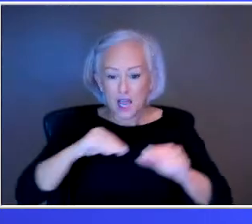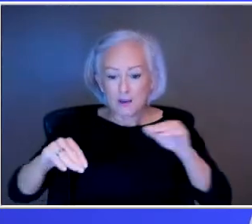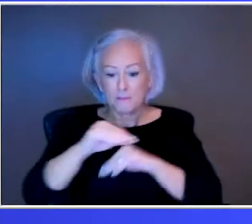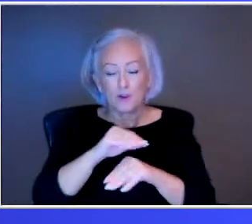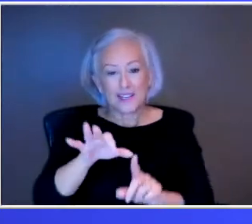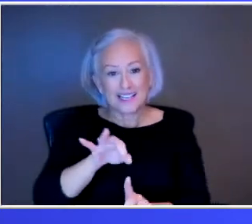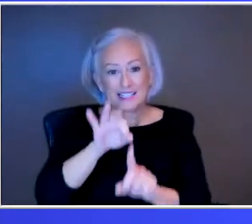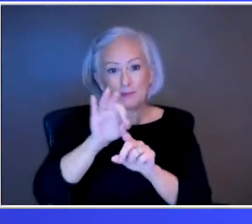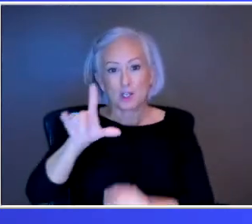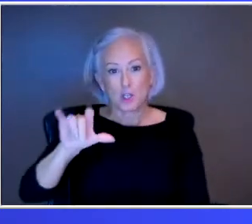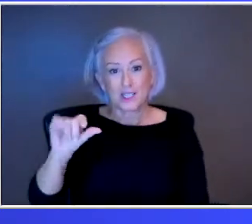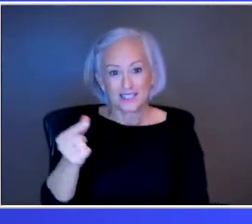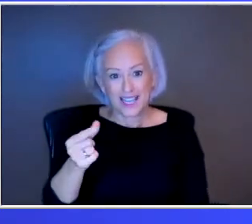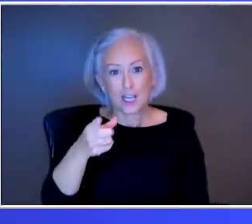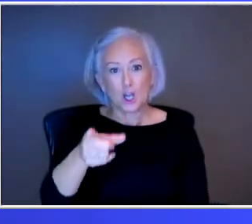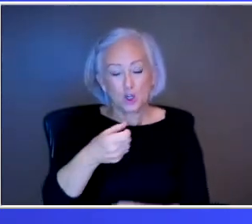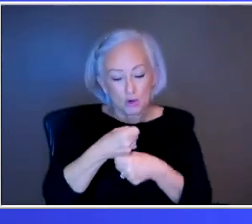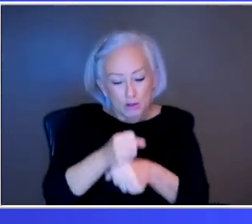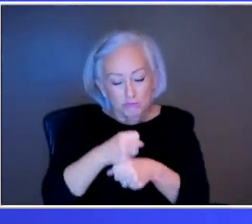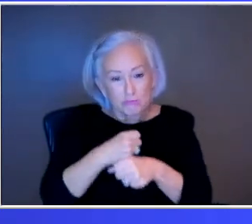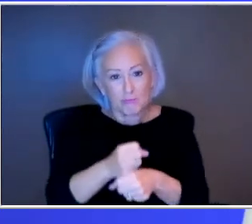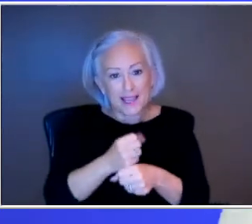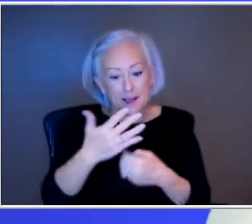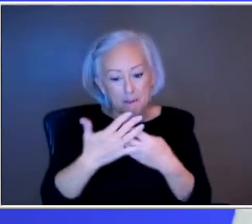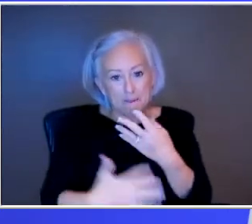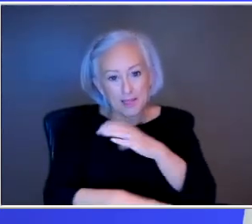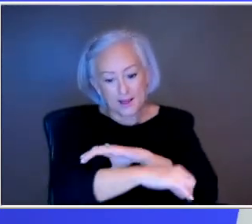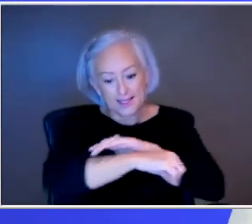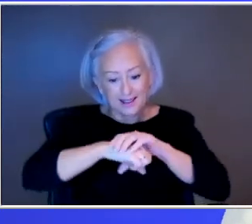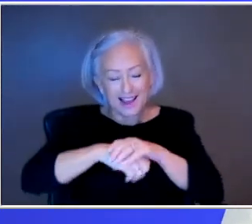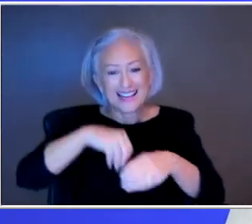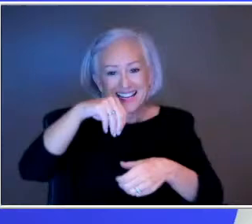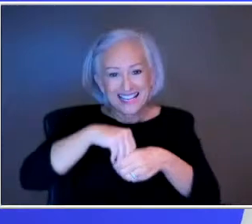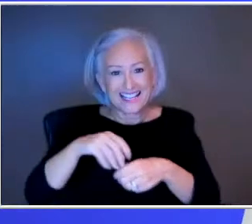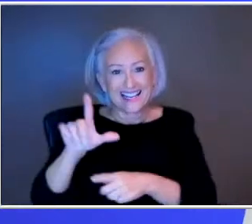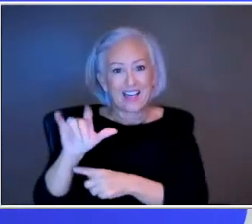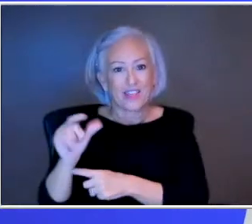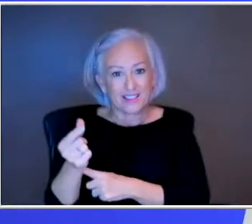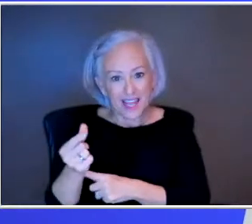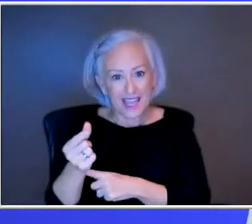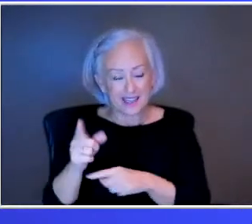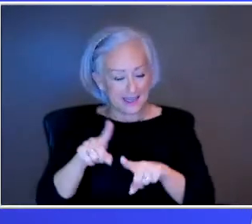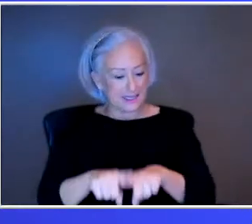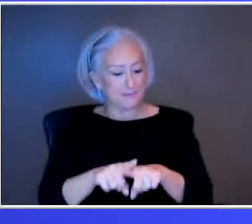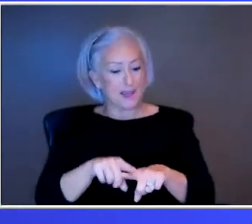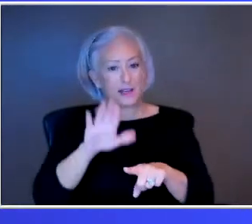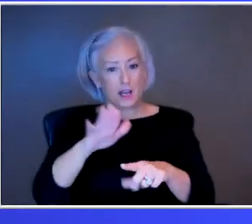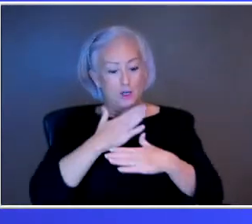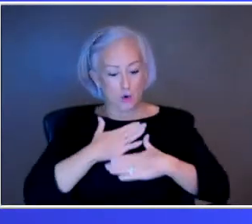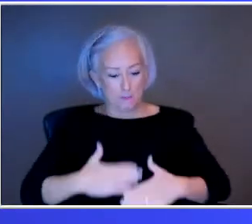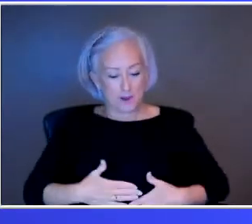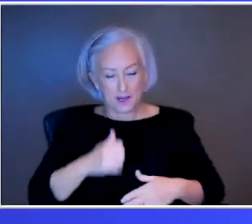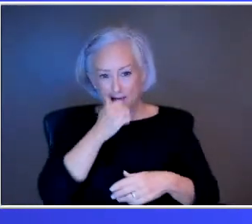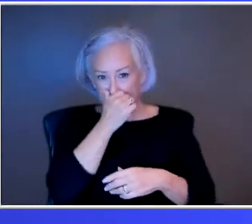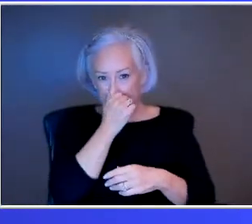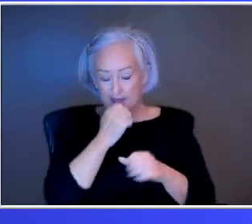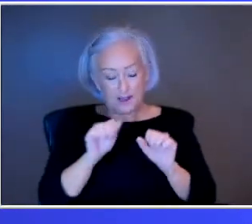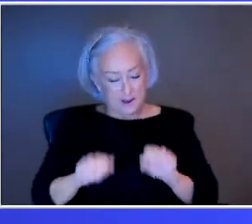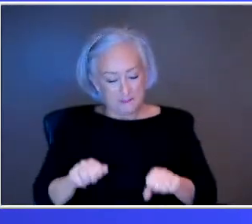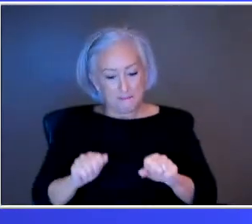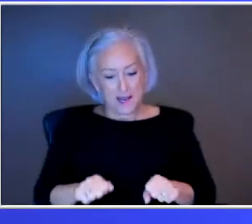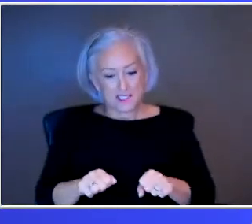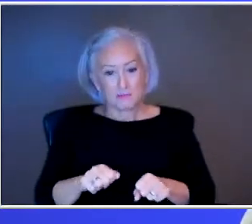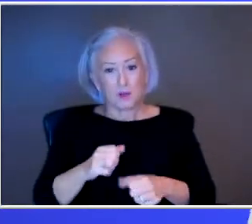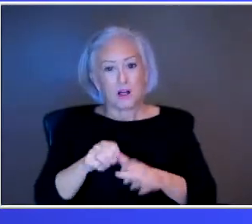clot inside of the vessels in the legs. And depending on your anatomy, it's possible for that blood clot to travel to an important area,